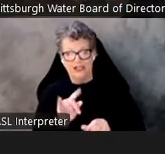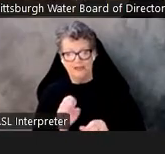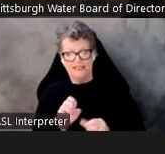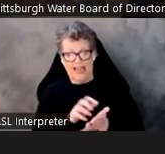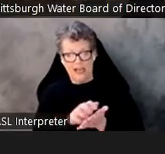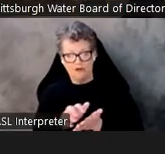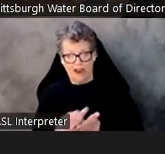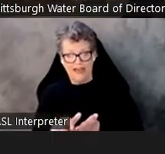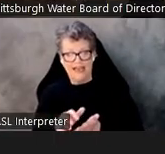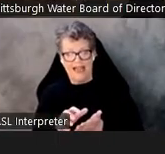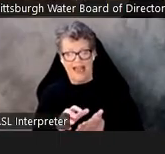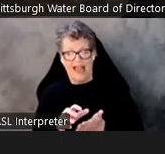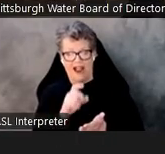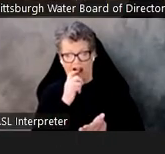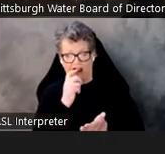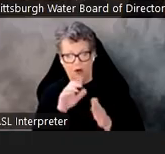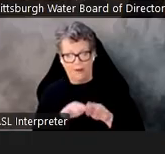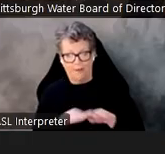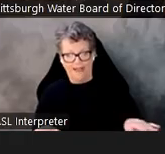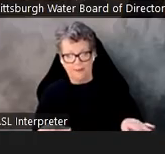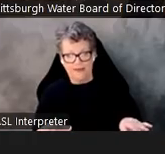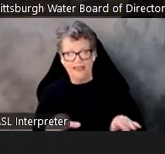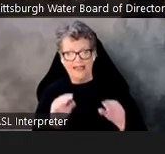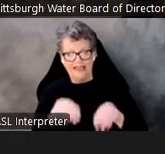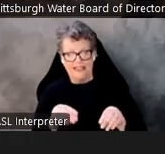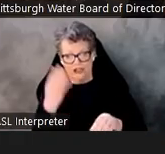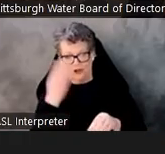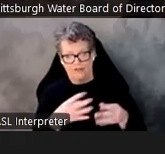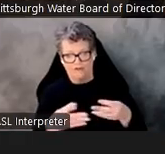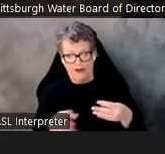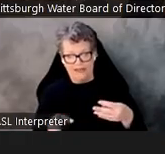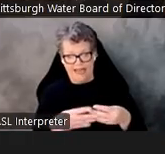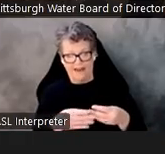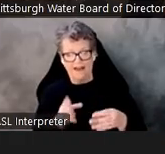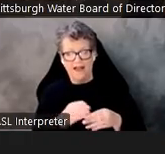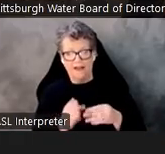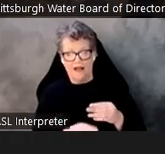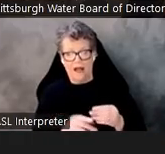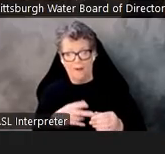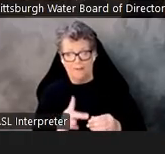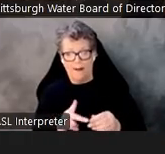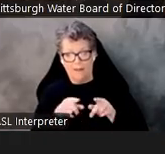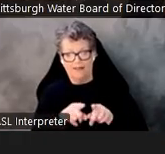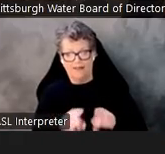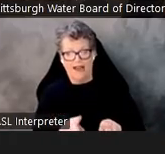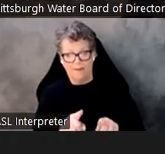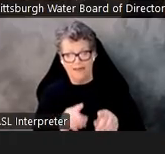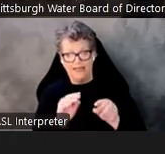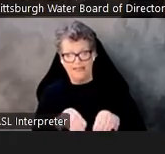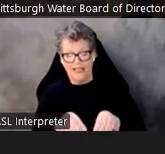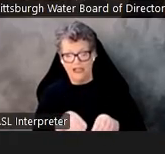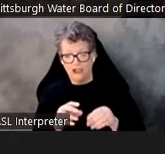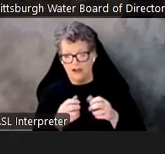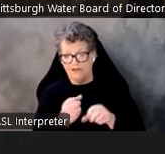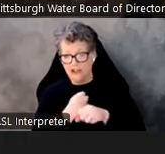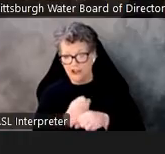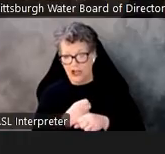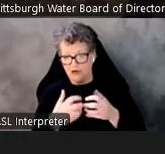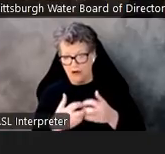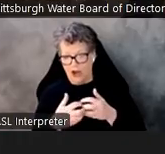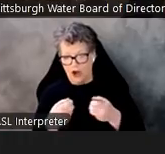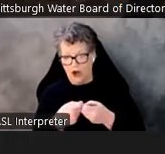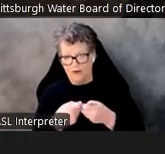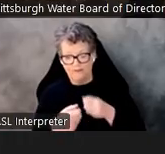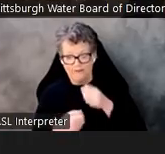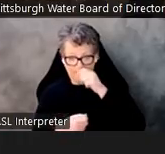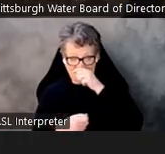and concrete placement, installation of the front gate, completion of pump alignment, and installation of the generator. Also, notably,